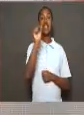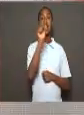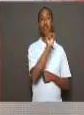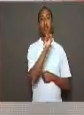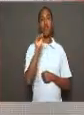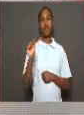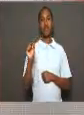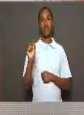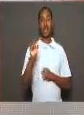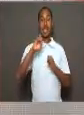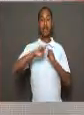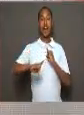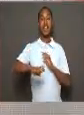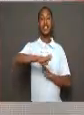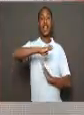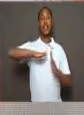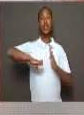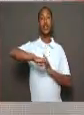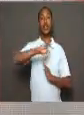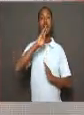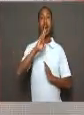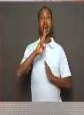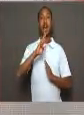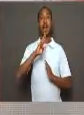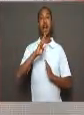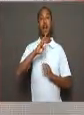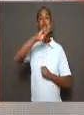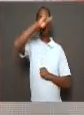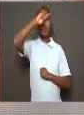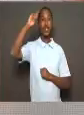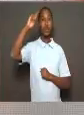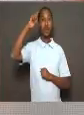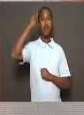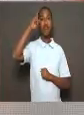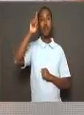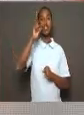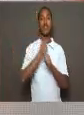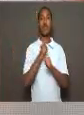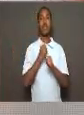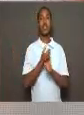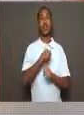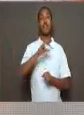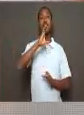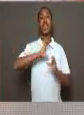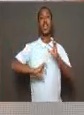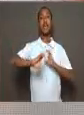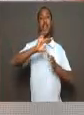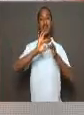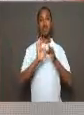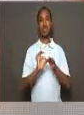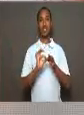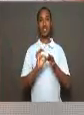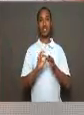Therefore, valence electrons are responsible for the formation of chemical